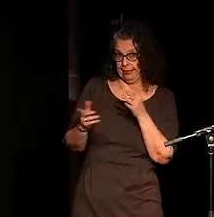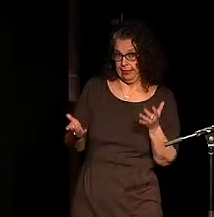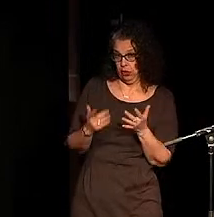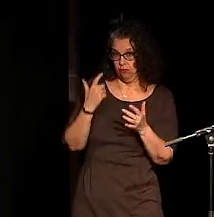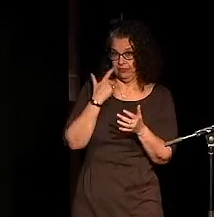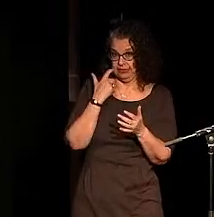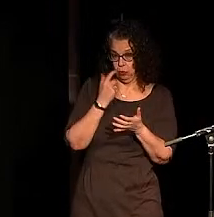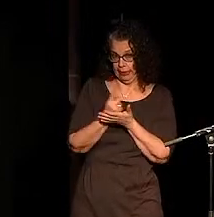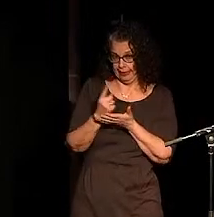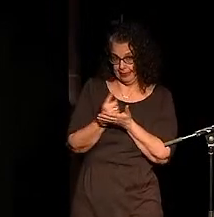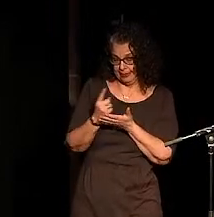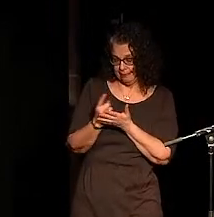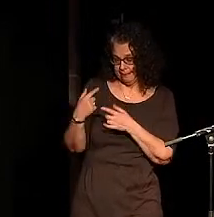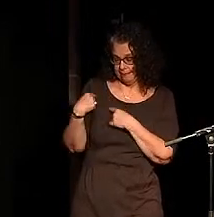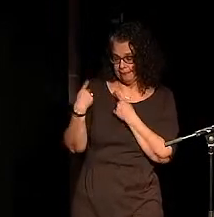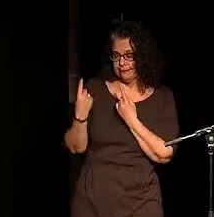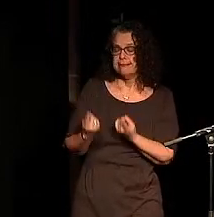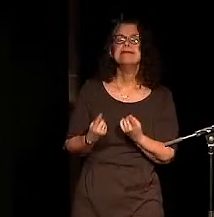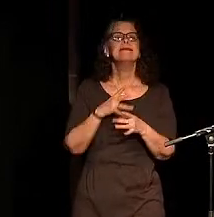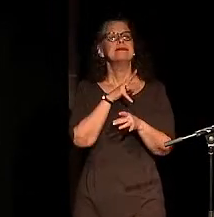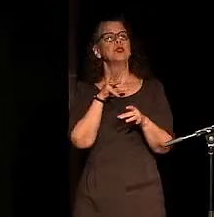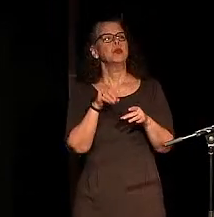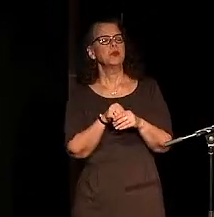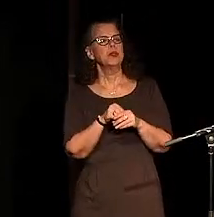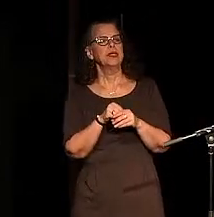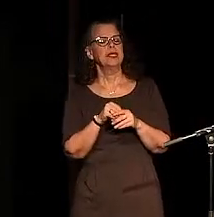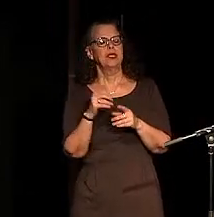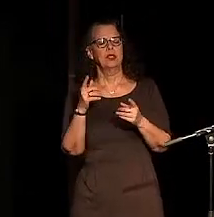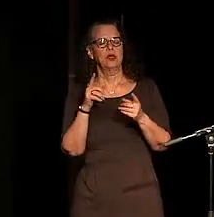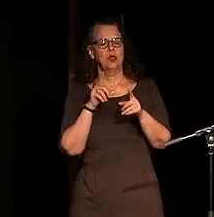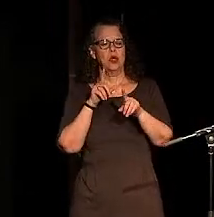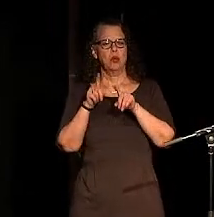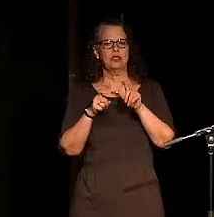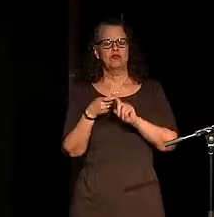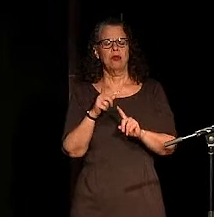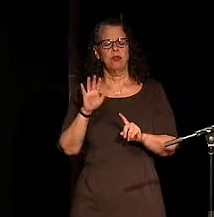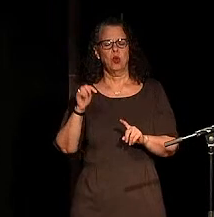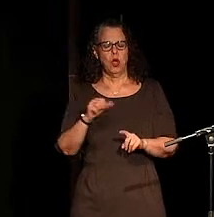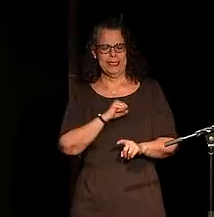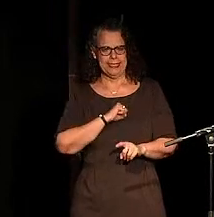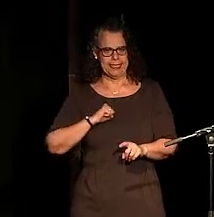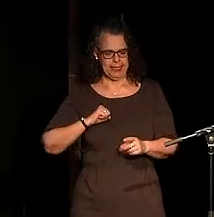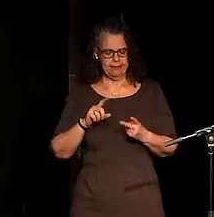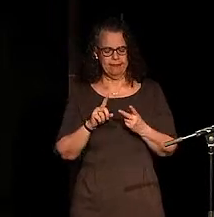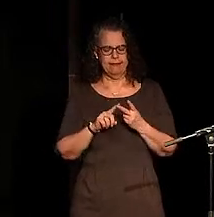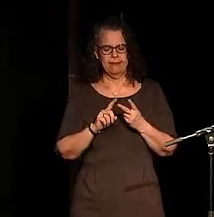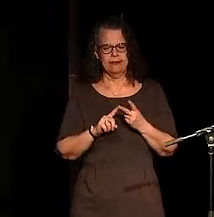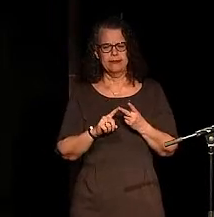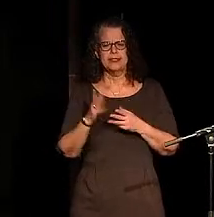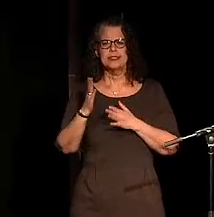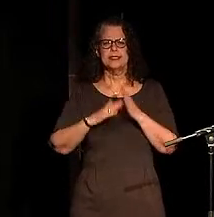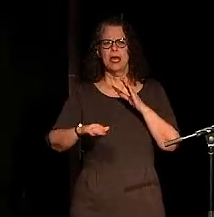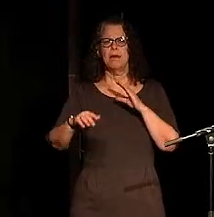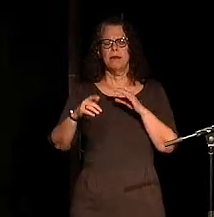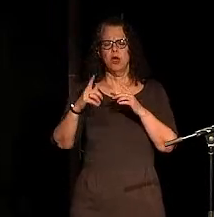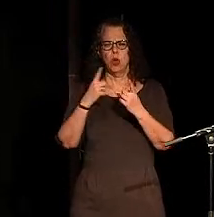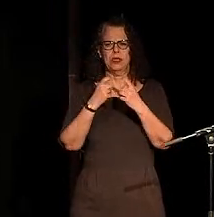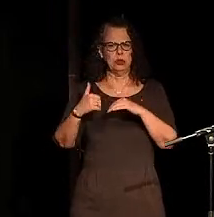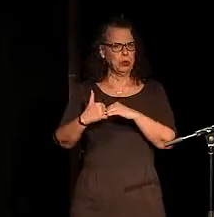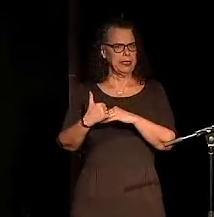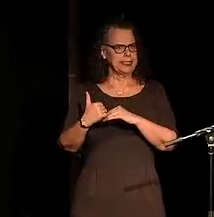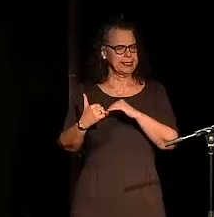in recent weeks, including questions from members of the LaGuardia Senate, some questions that were sent to us in